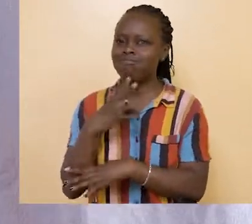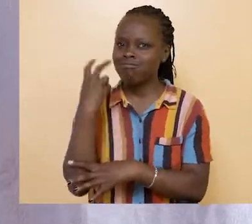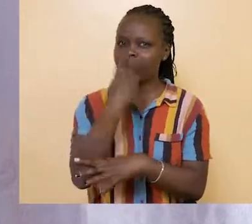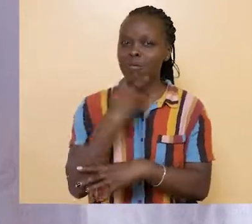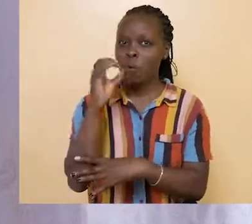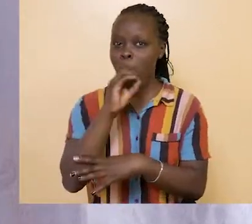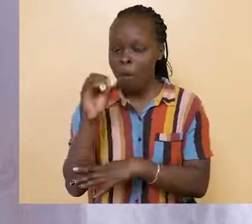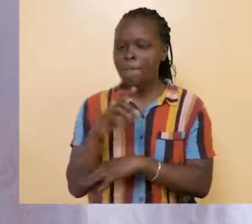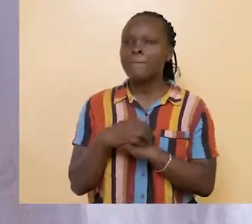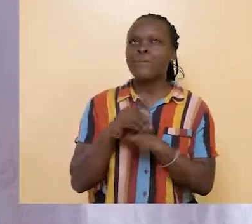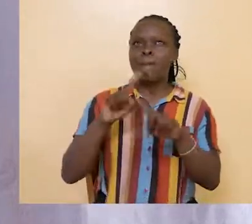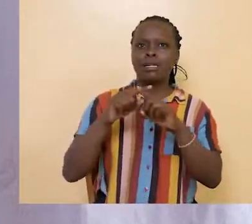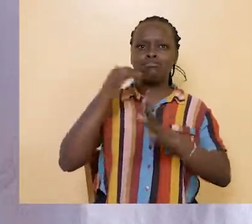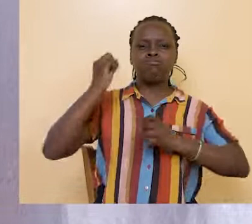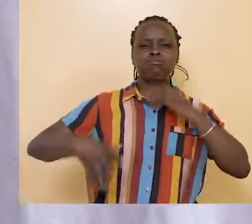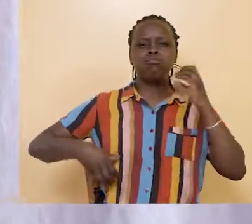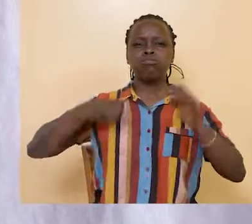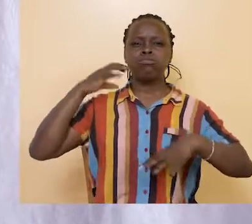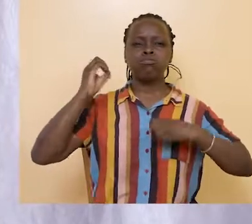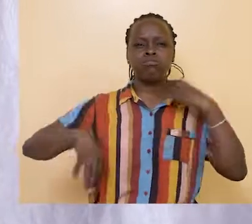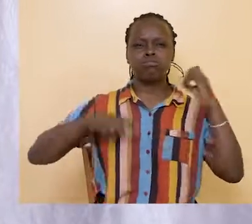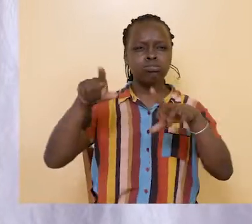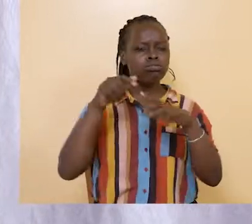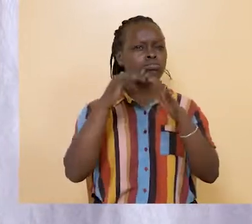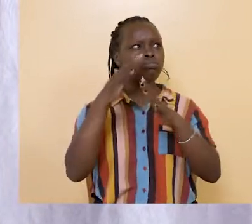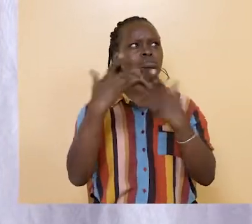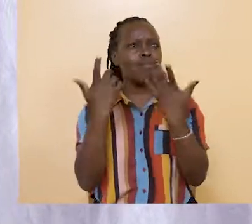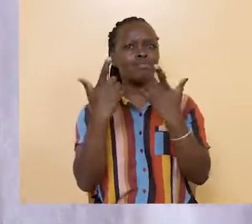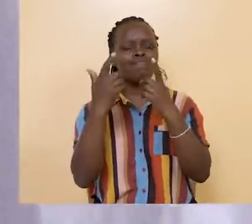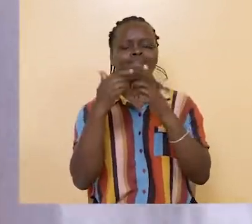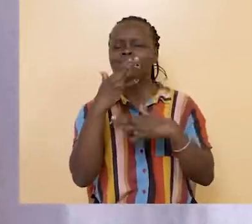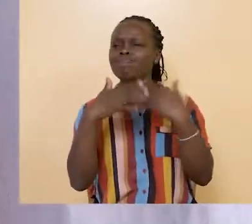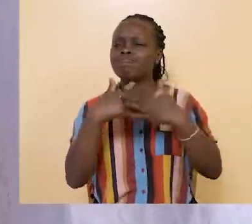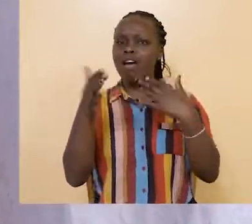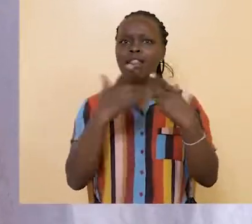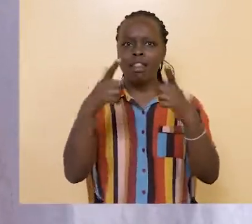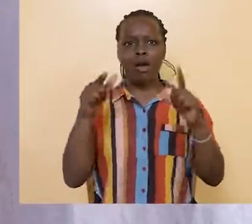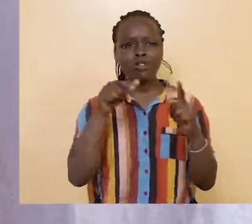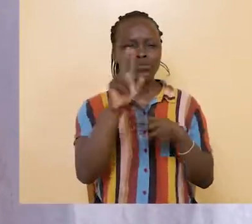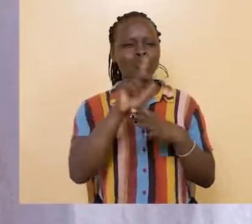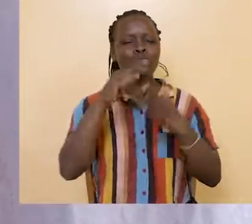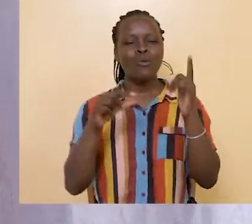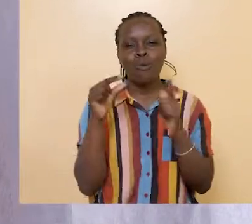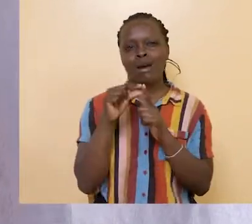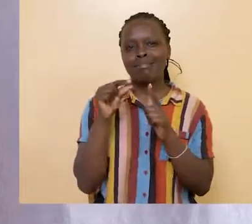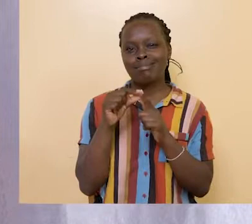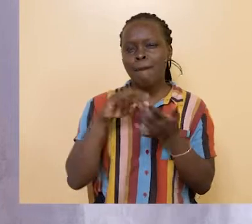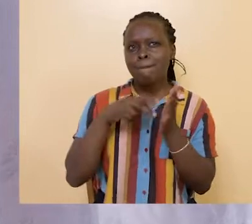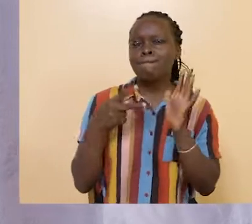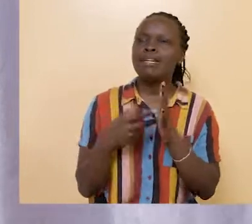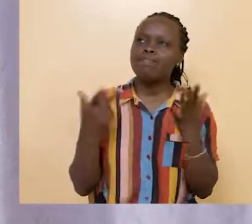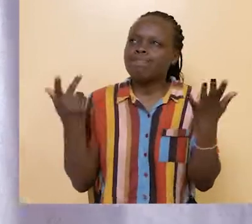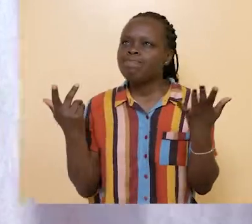audibly speak out words, they still have a language that is sign language that is based yet again on words. And so regardless